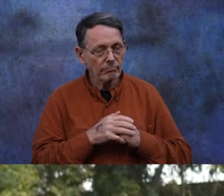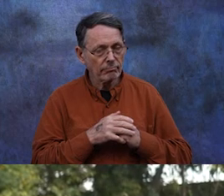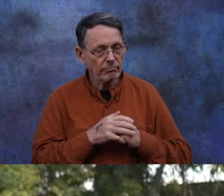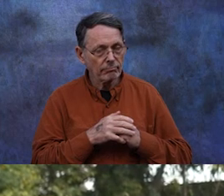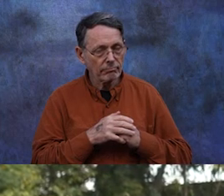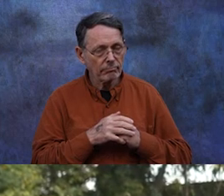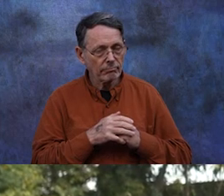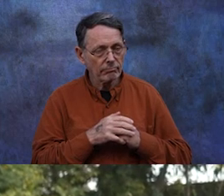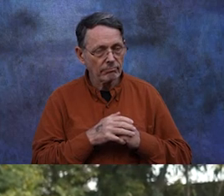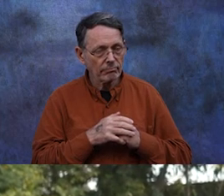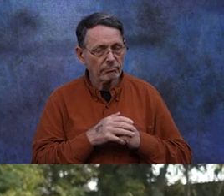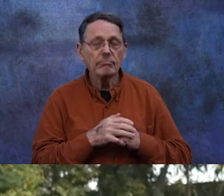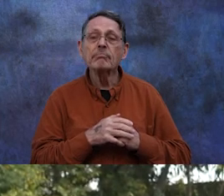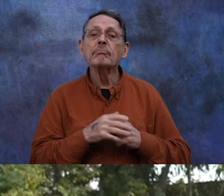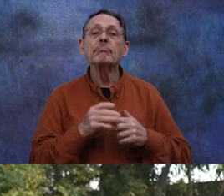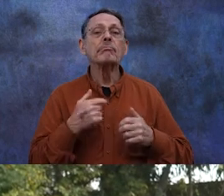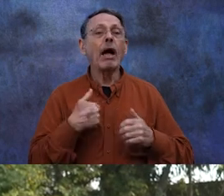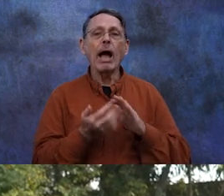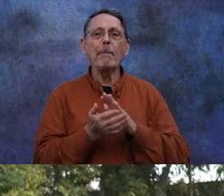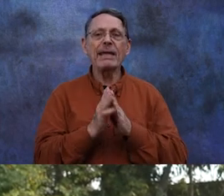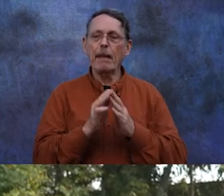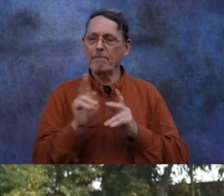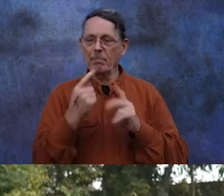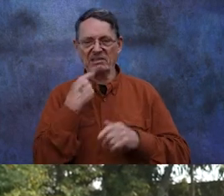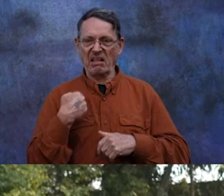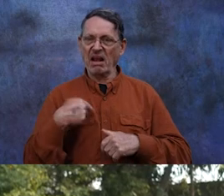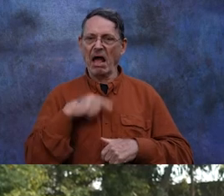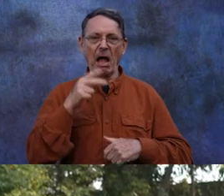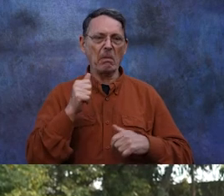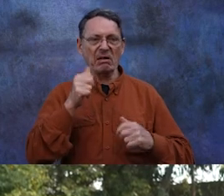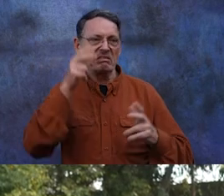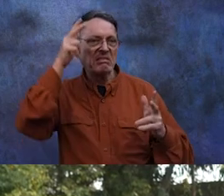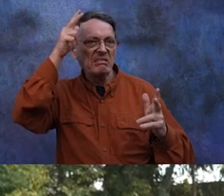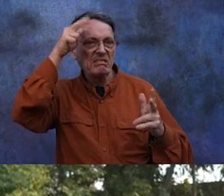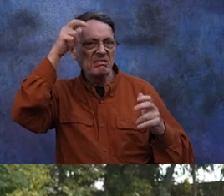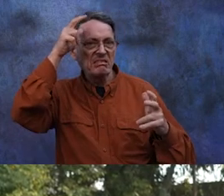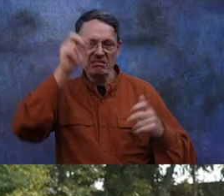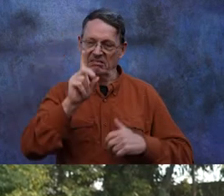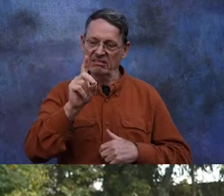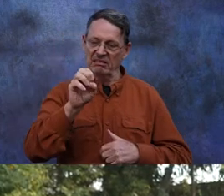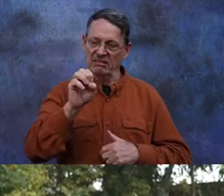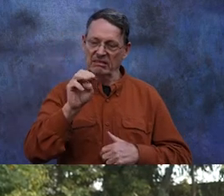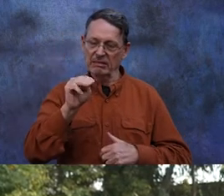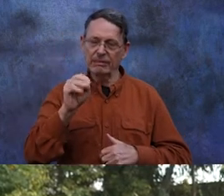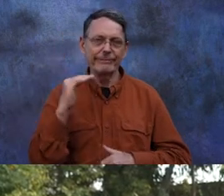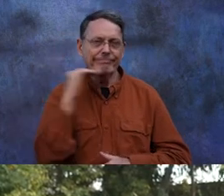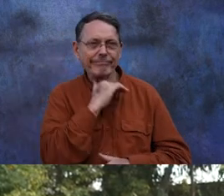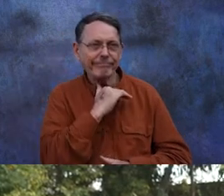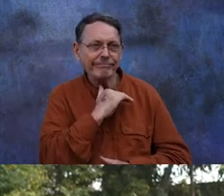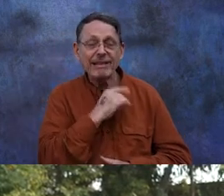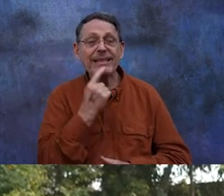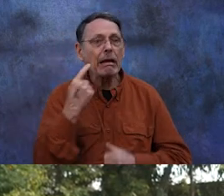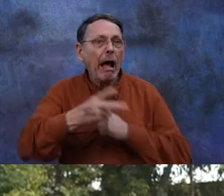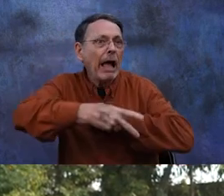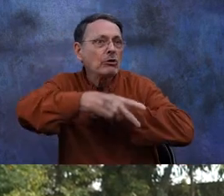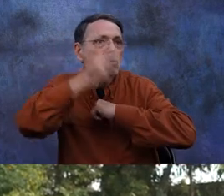And so they made me a demon. They lied. They said I stole